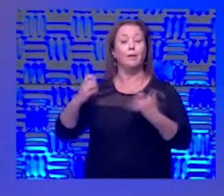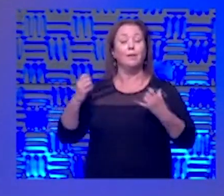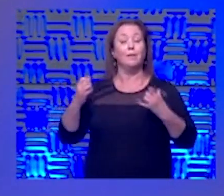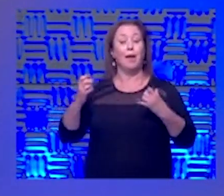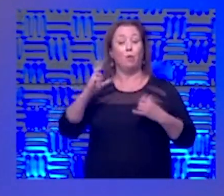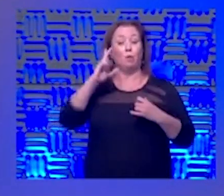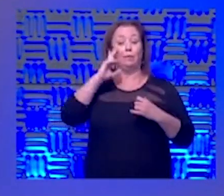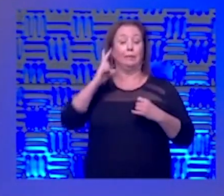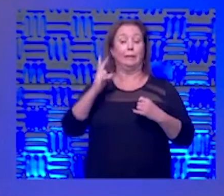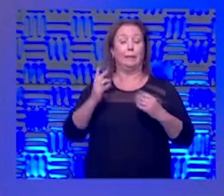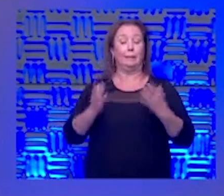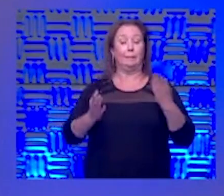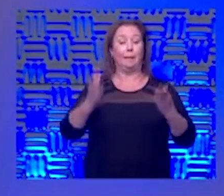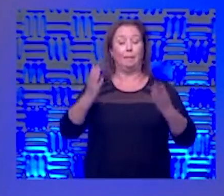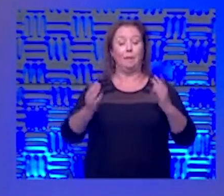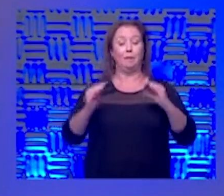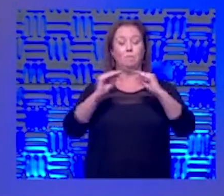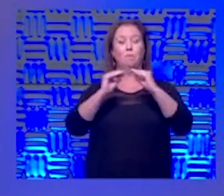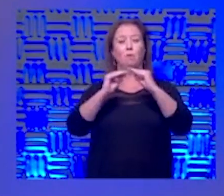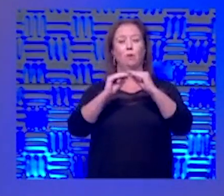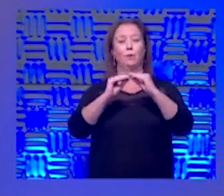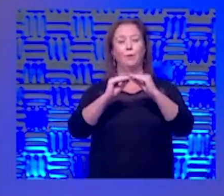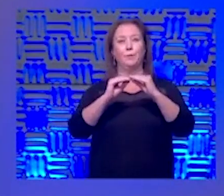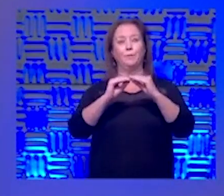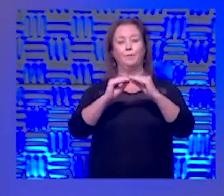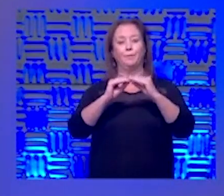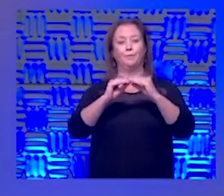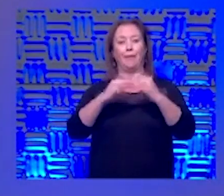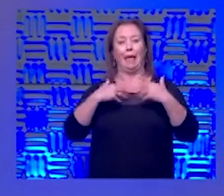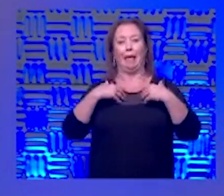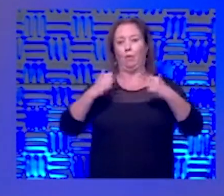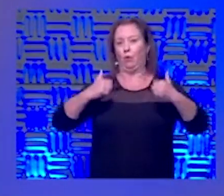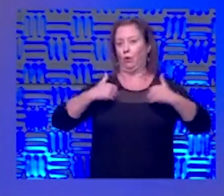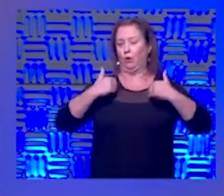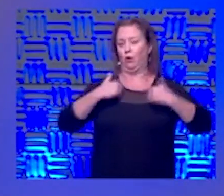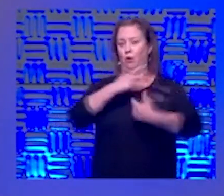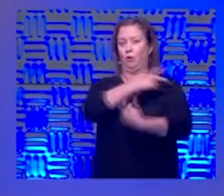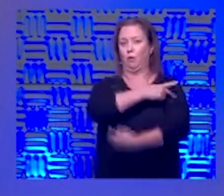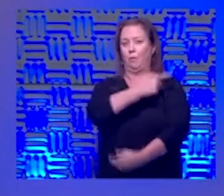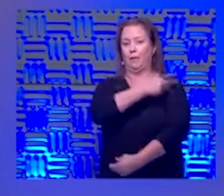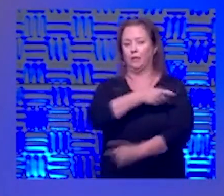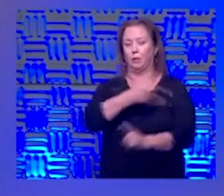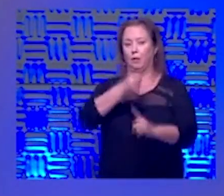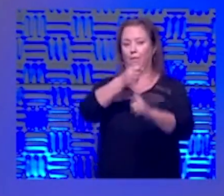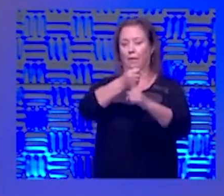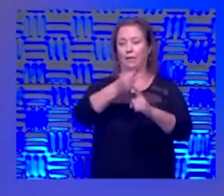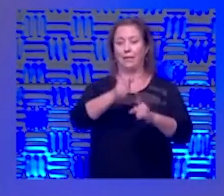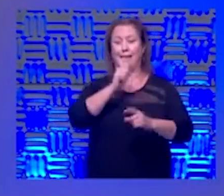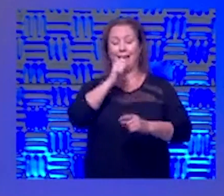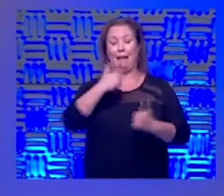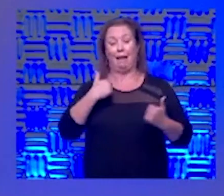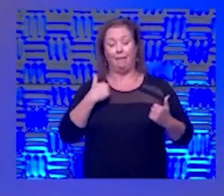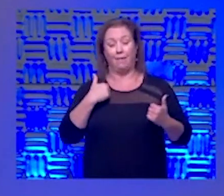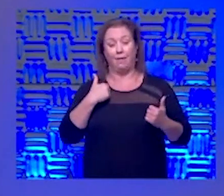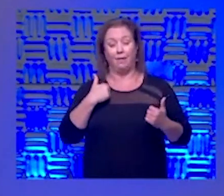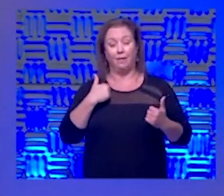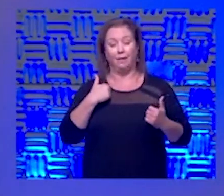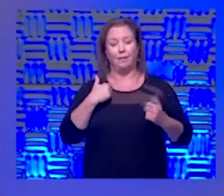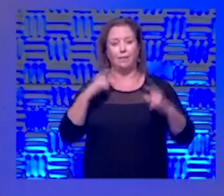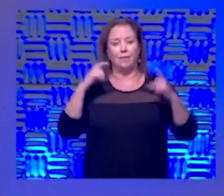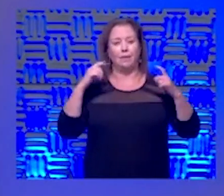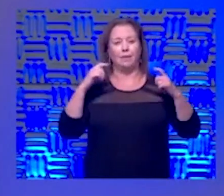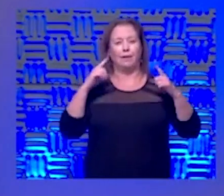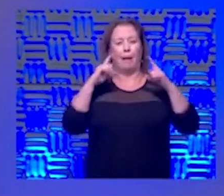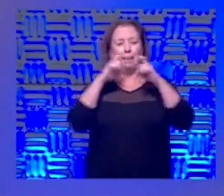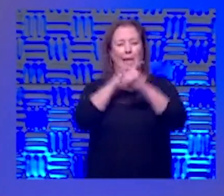are seeing maybe some more of the healthier, younger patients who are getting infected and not having the